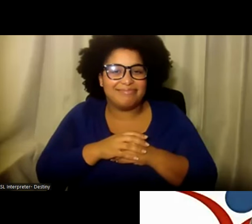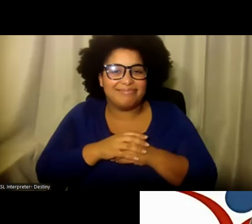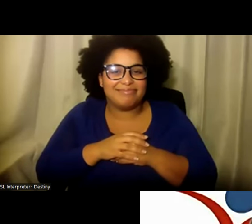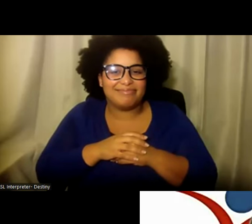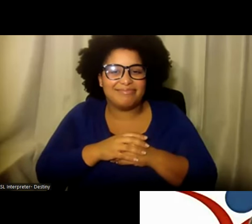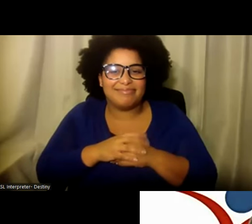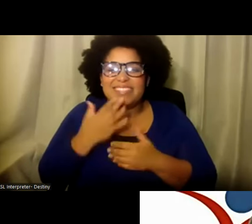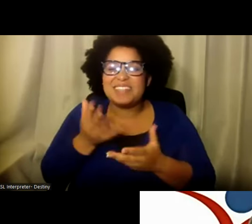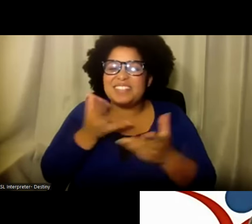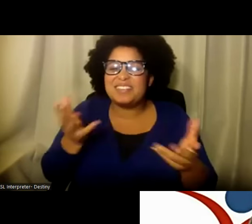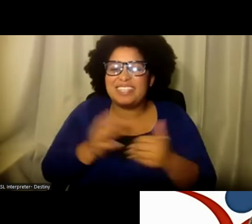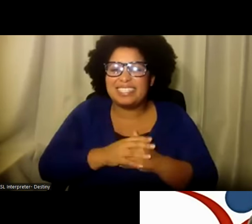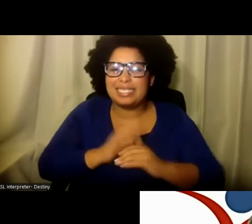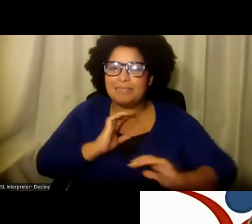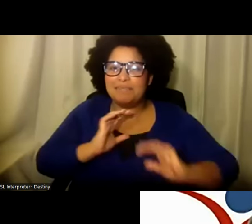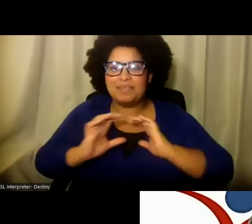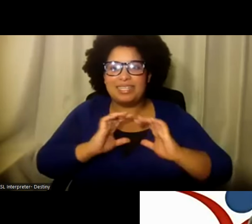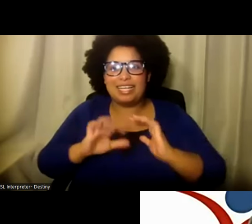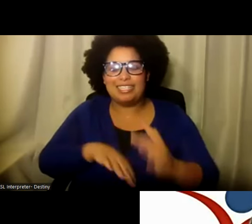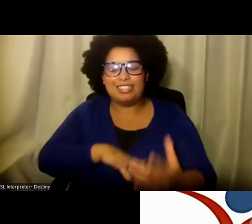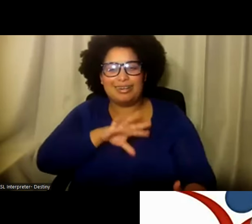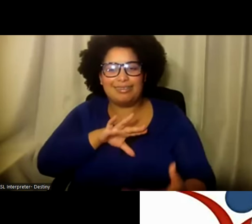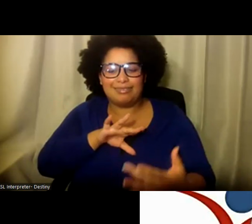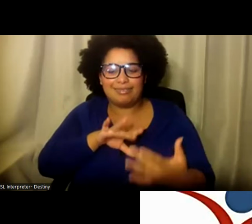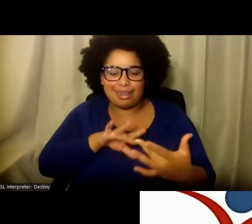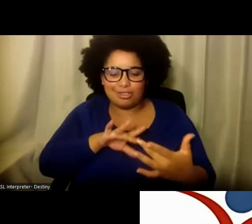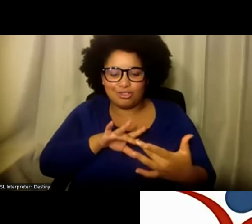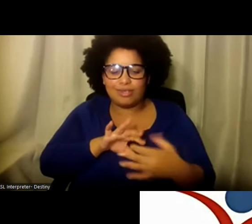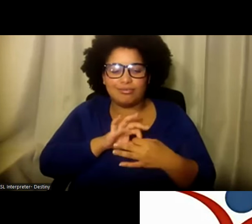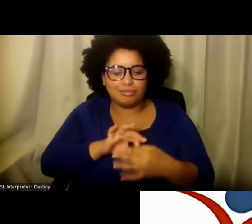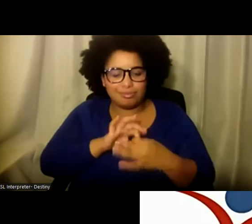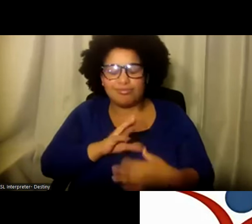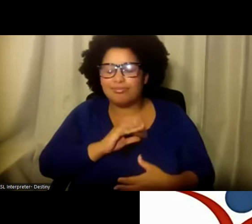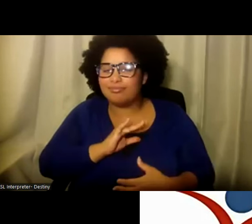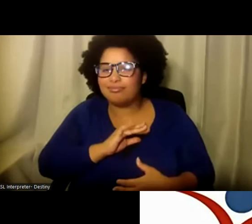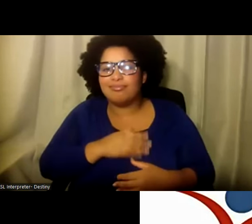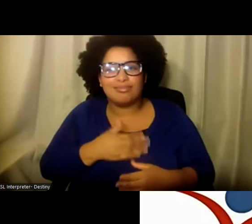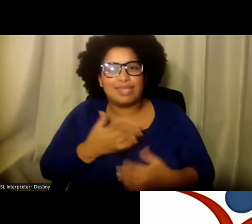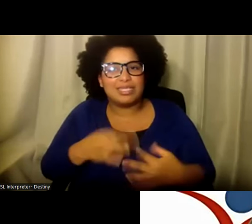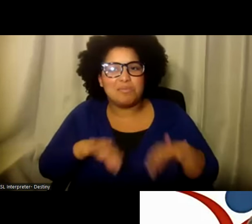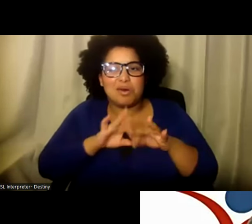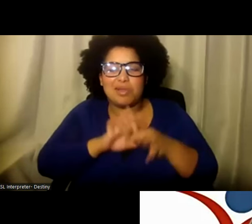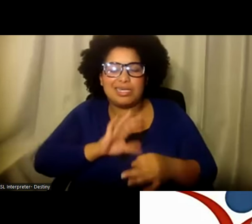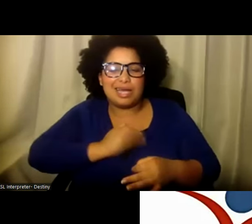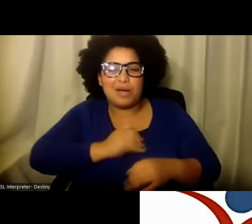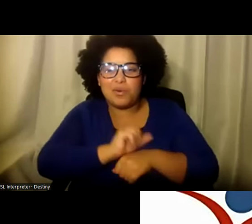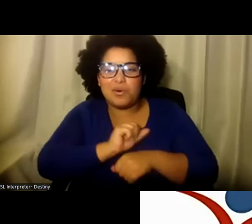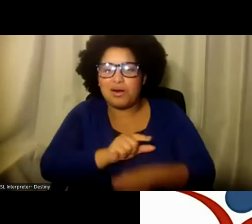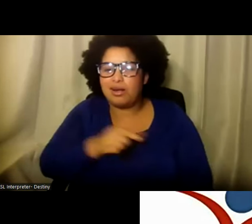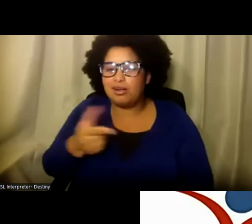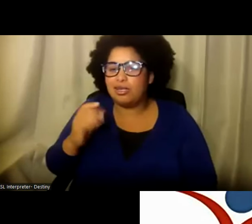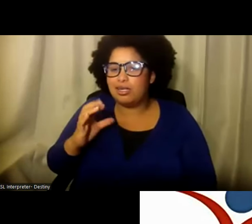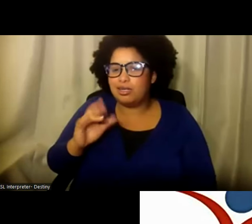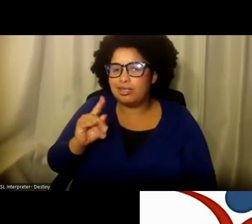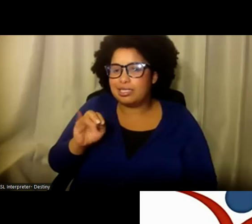Thank you so much. Communication, connection, that is really so important in the work that we do. Christina, please join